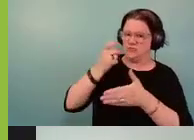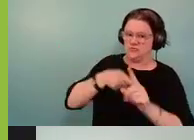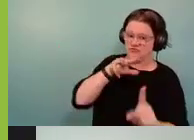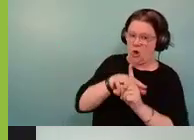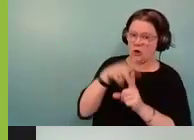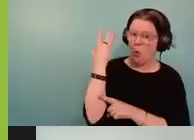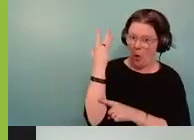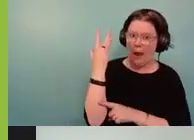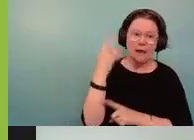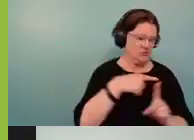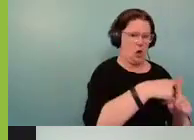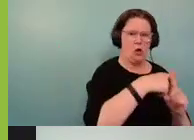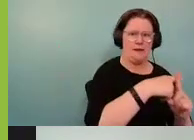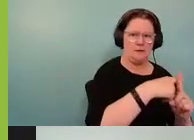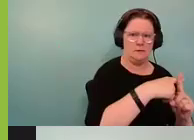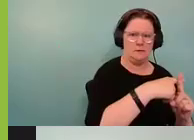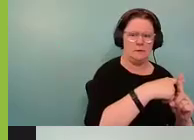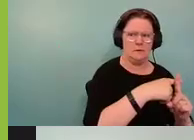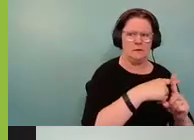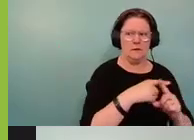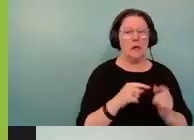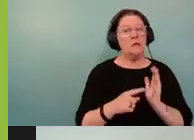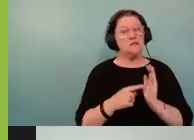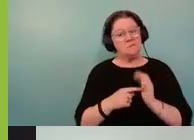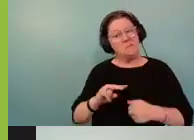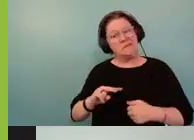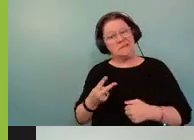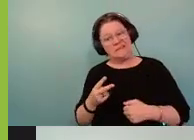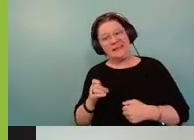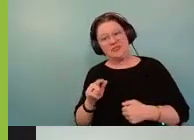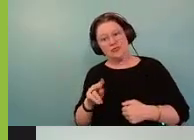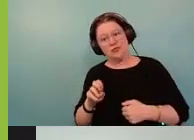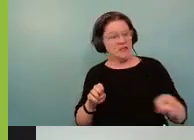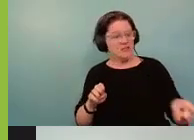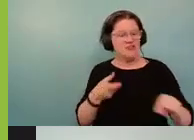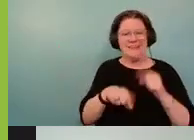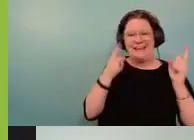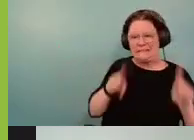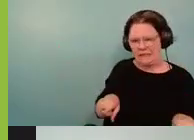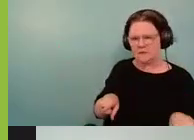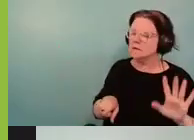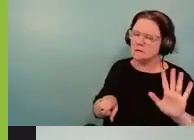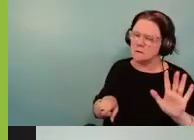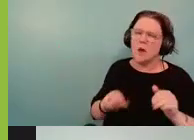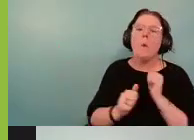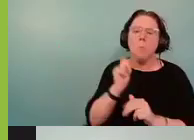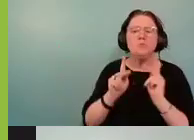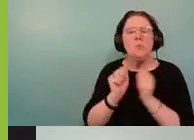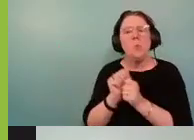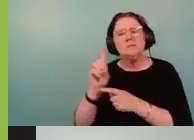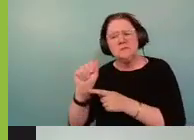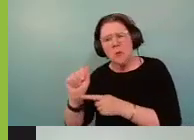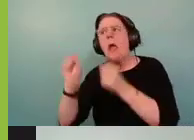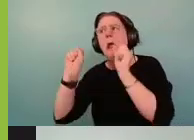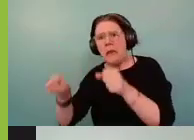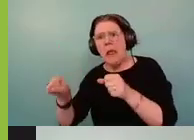disability. And sometimes we try to do a second-degree inability to give consent, but most people with disabilities can